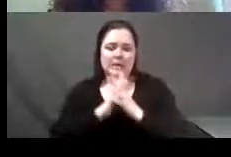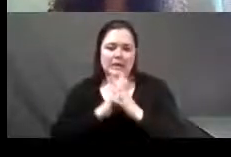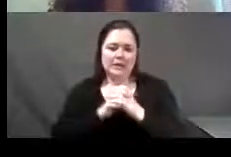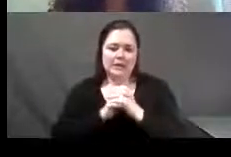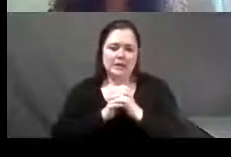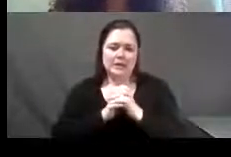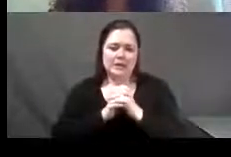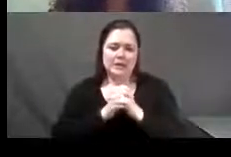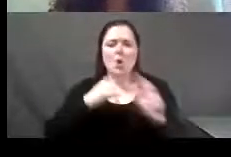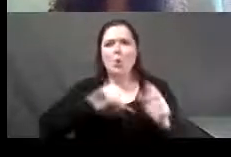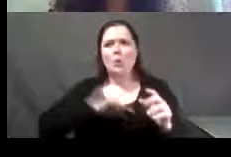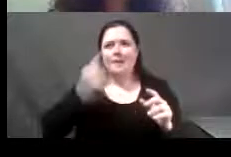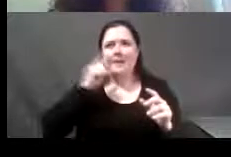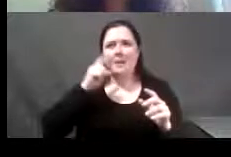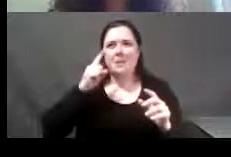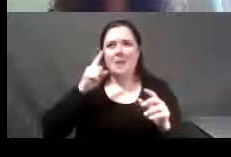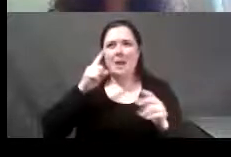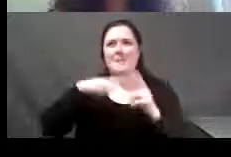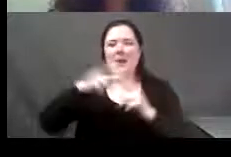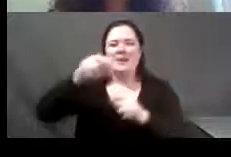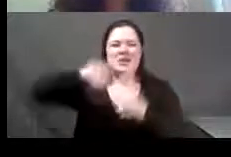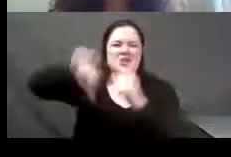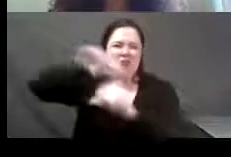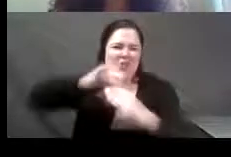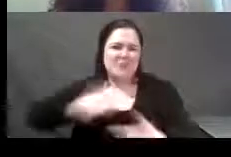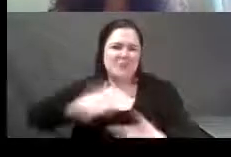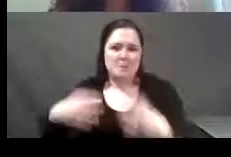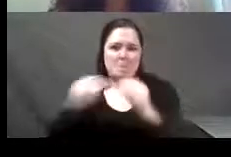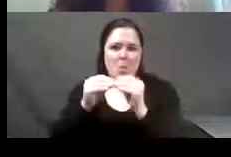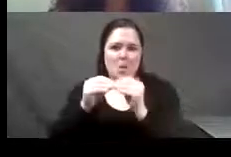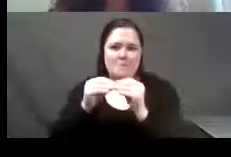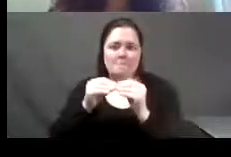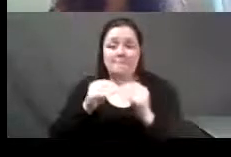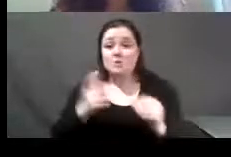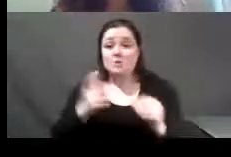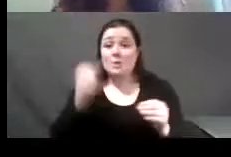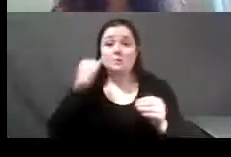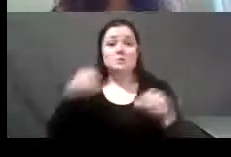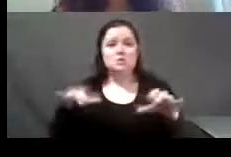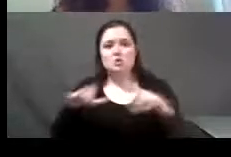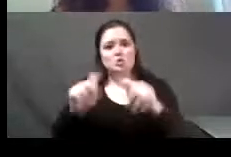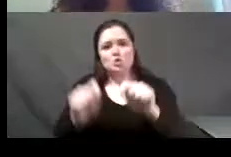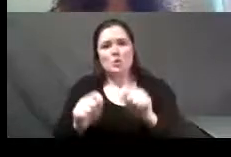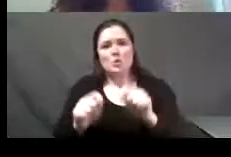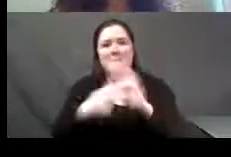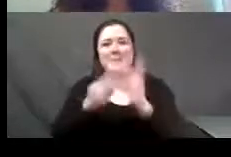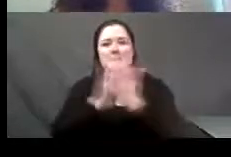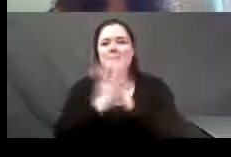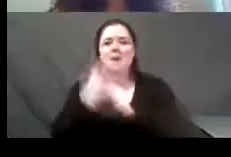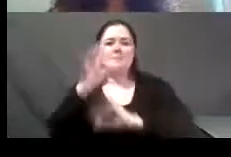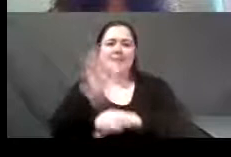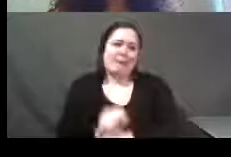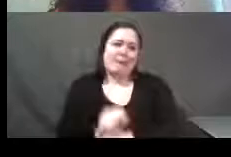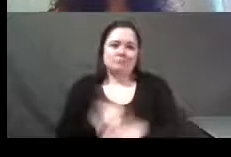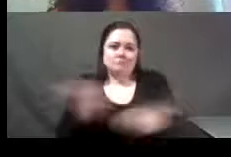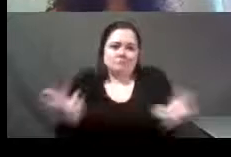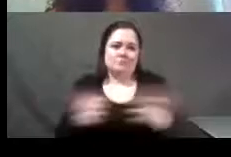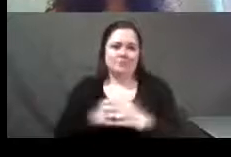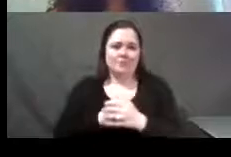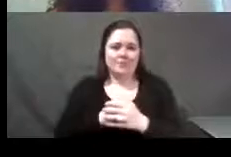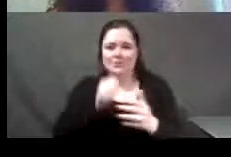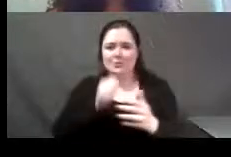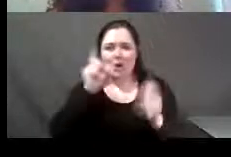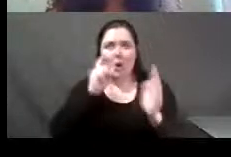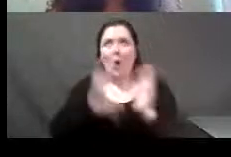we think about each other. So it's just kind of, if you just do it to a point it's habit, it becomes second nature.